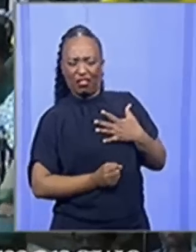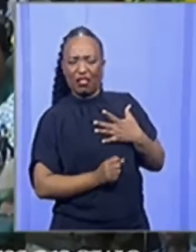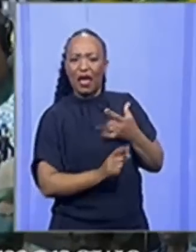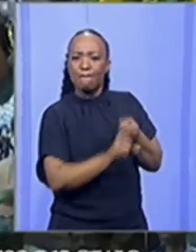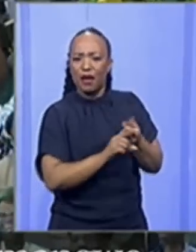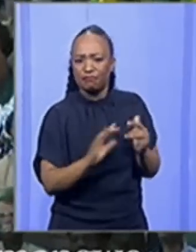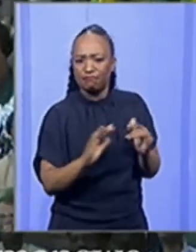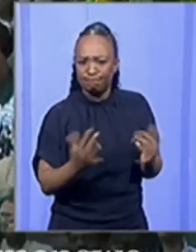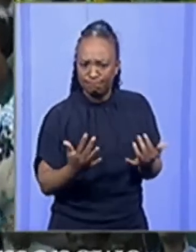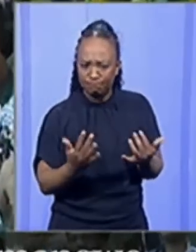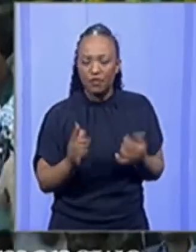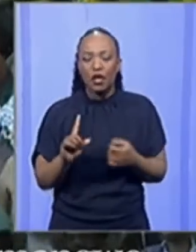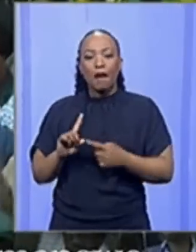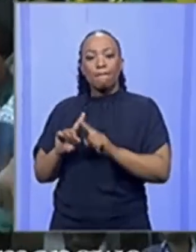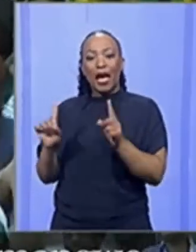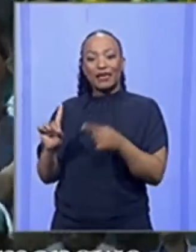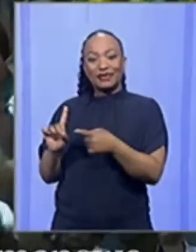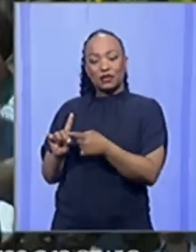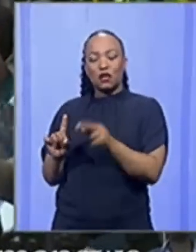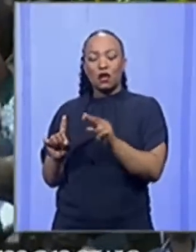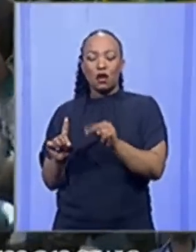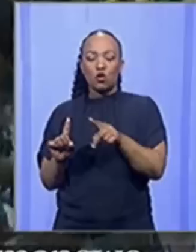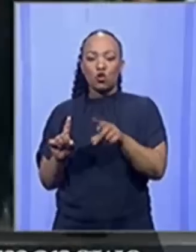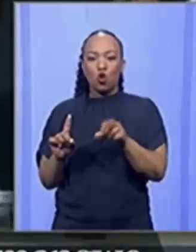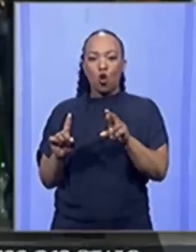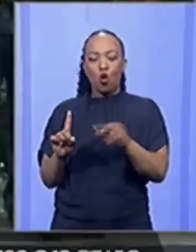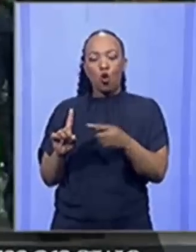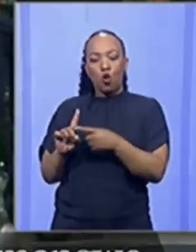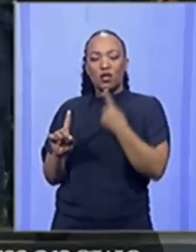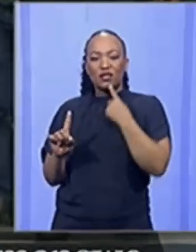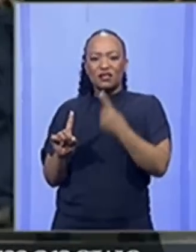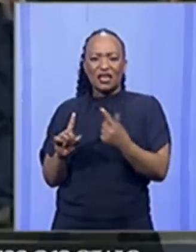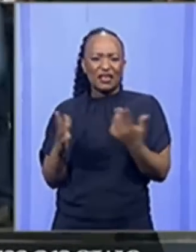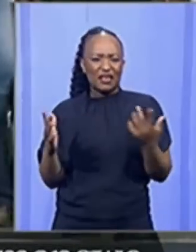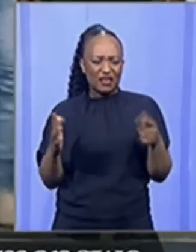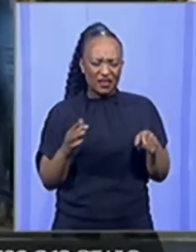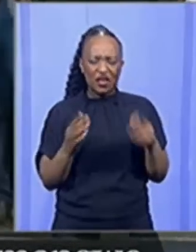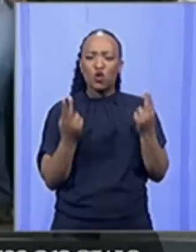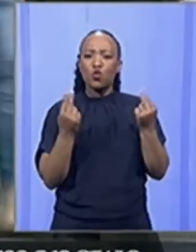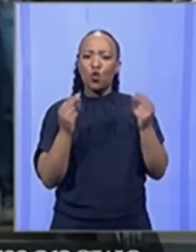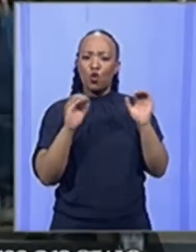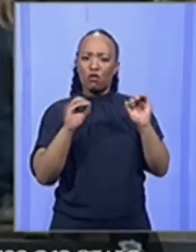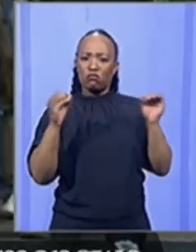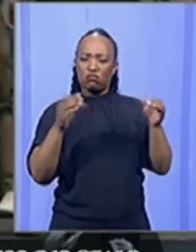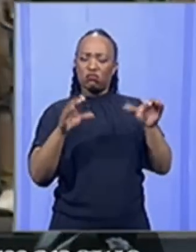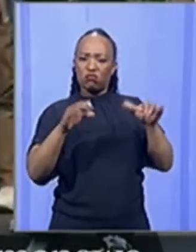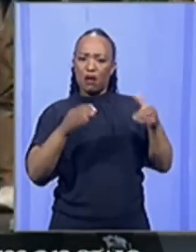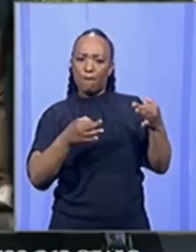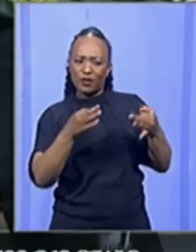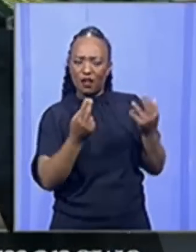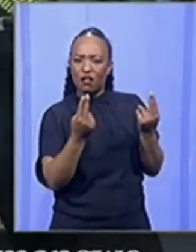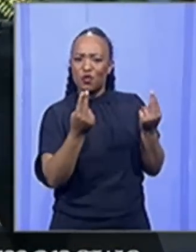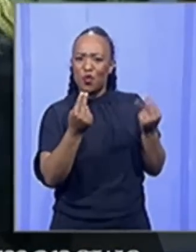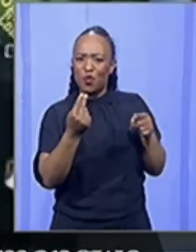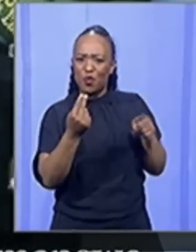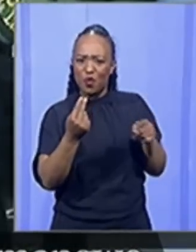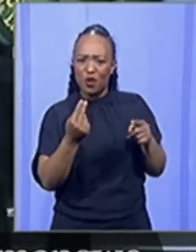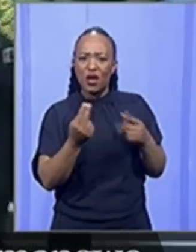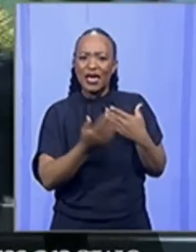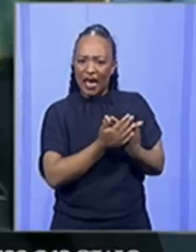wa ditshwetso o na le kgonagalo ya go baka go sa tsepameng mo lekokong leno le lešwa la sepolotiki mme se ka nna matshosetsi